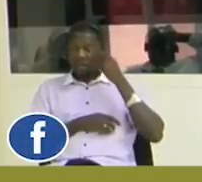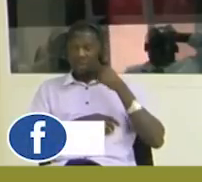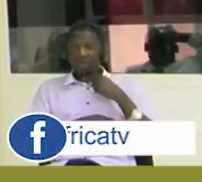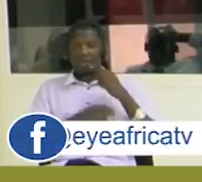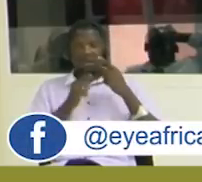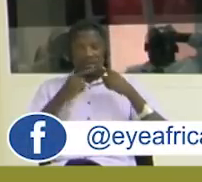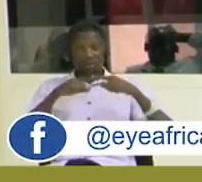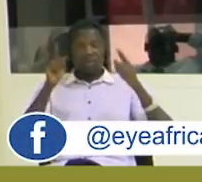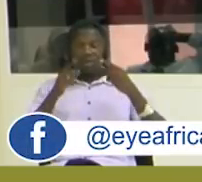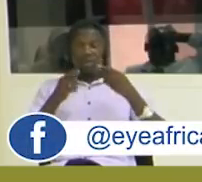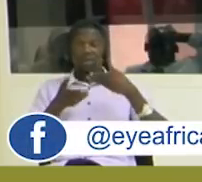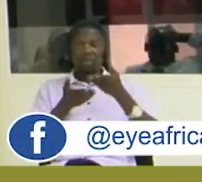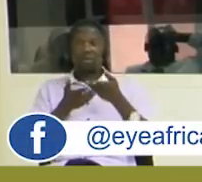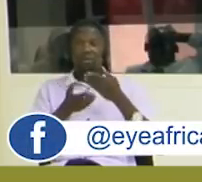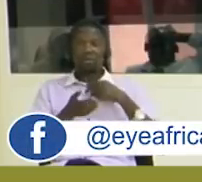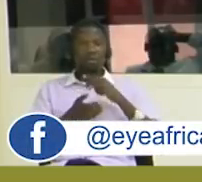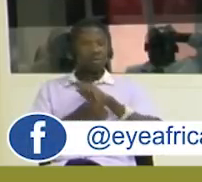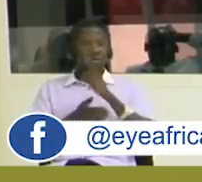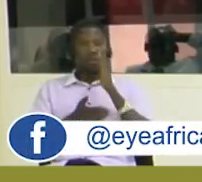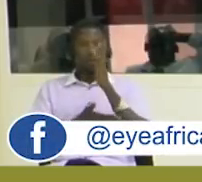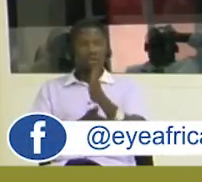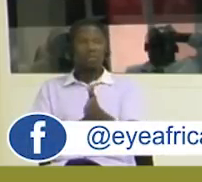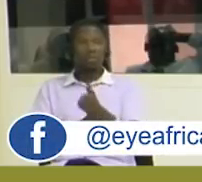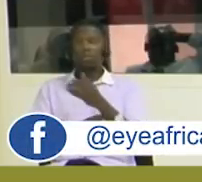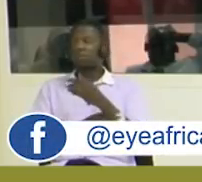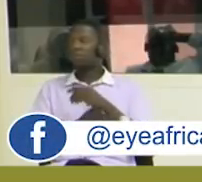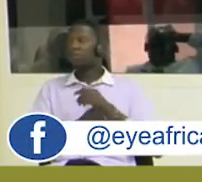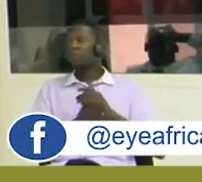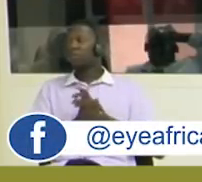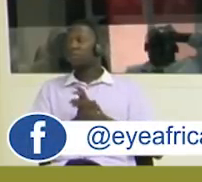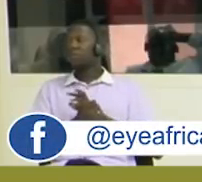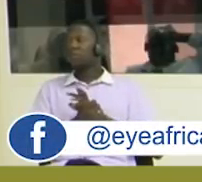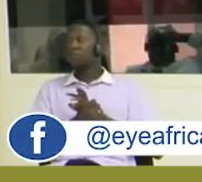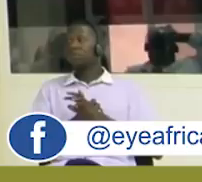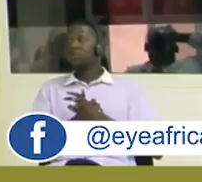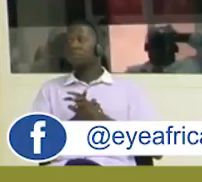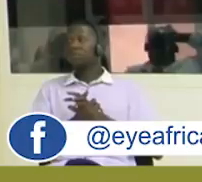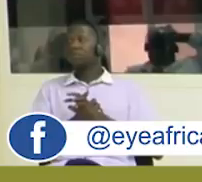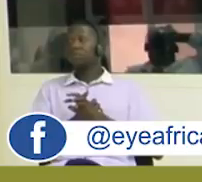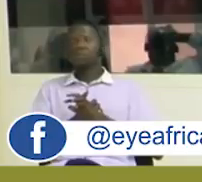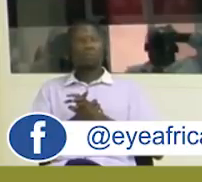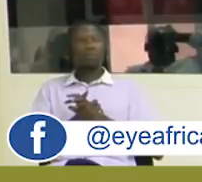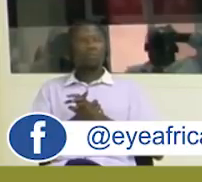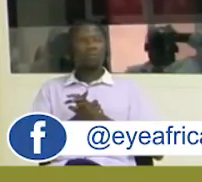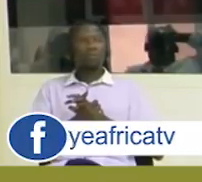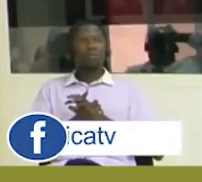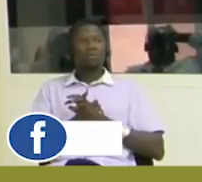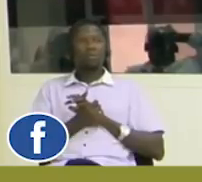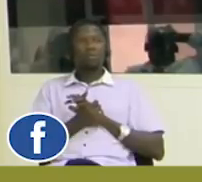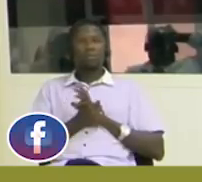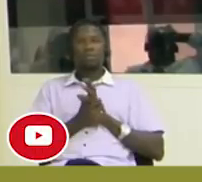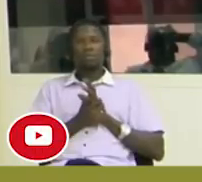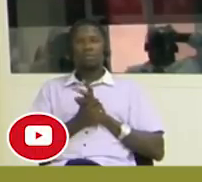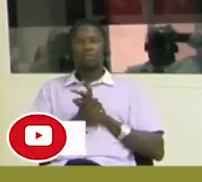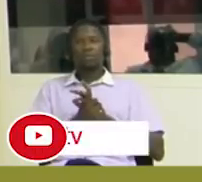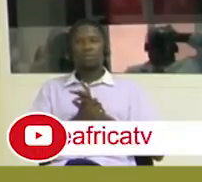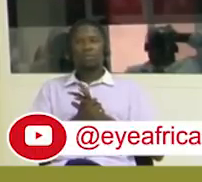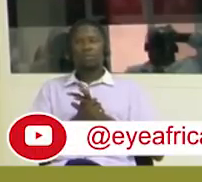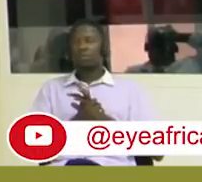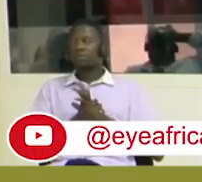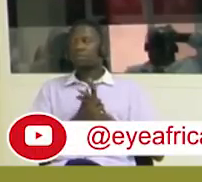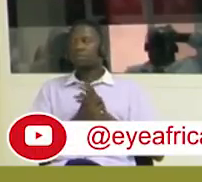that came out was not accurate. Is the audio inaccurate? No. Maybe? The